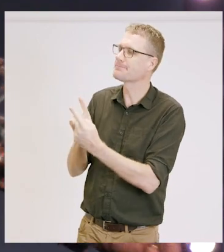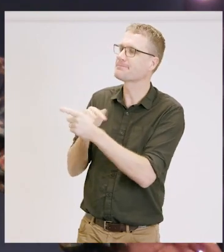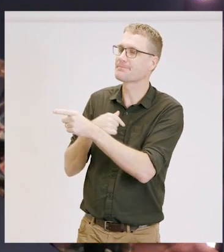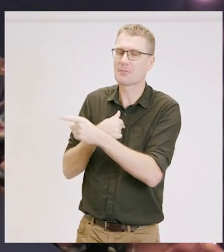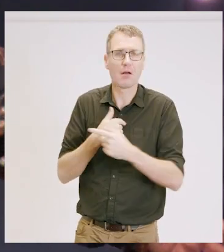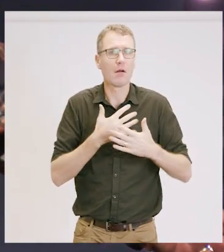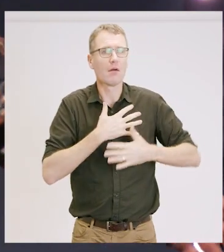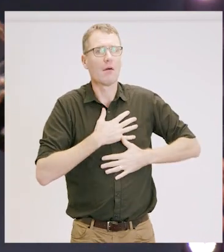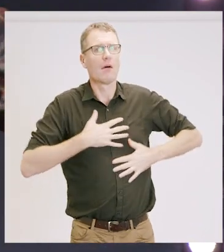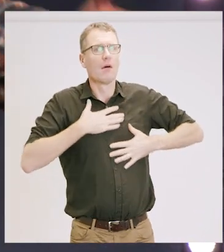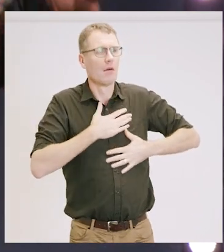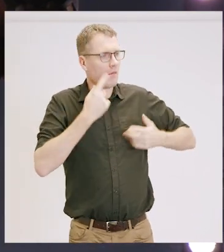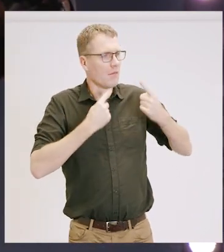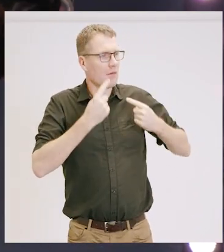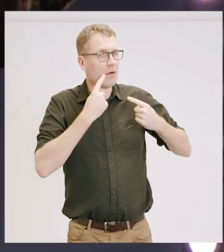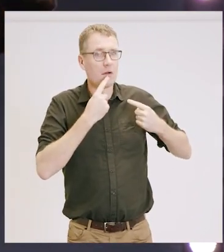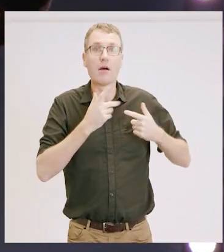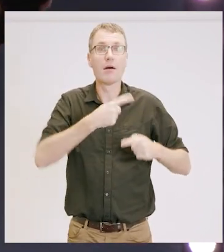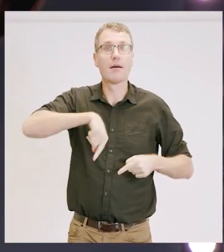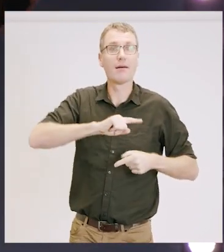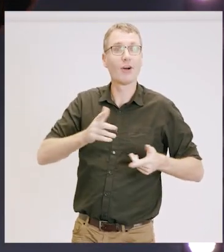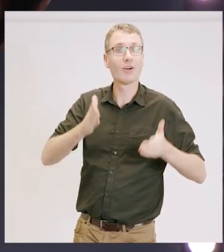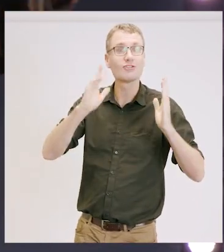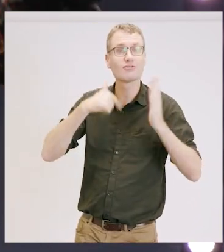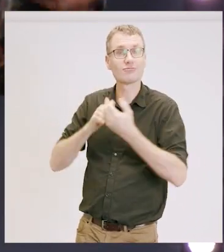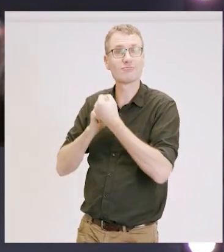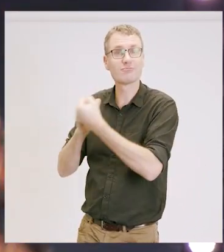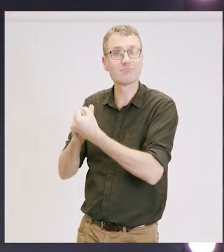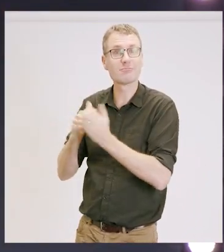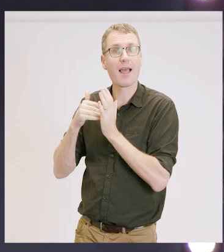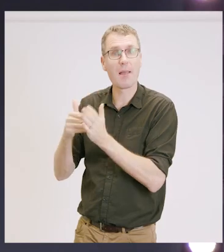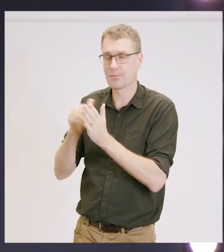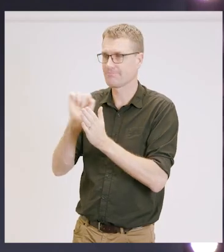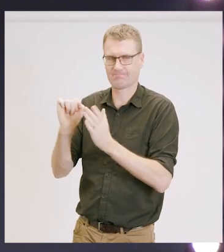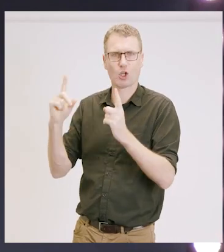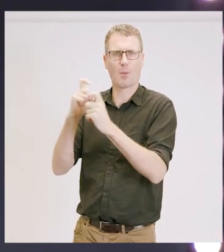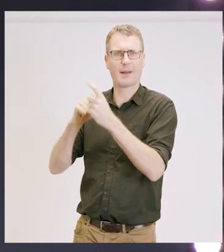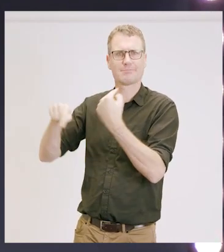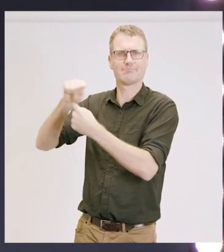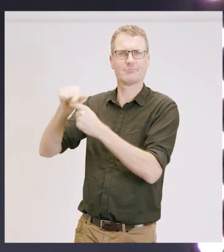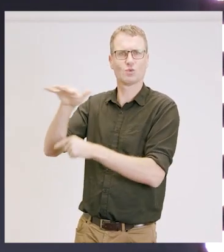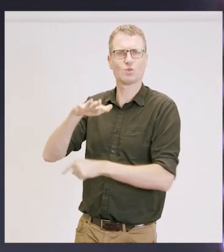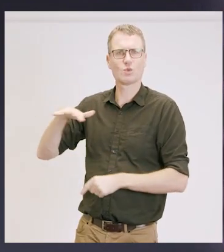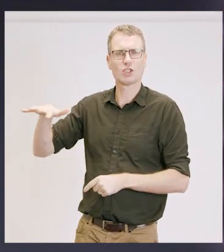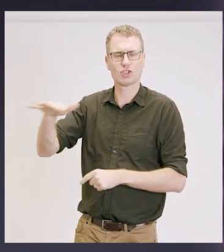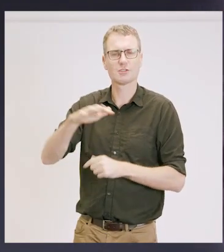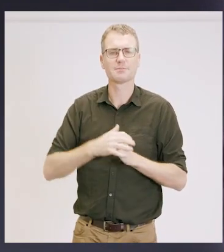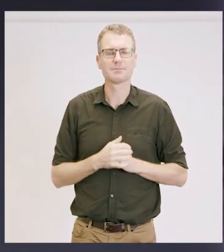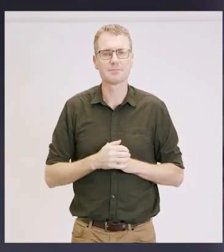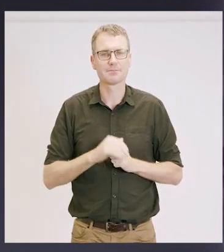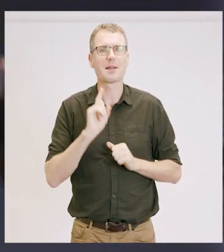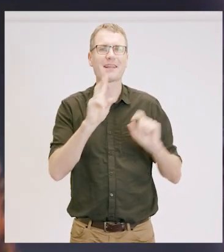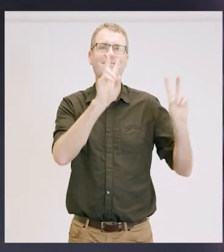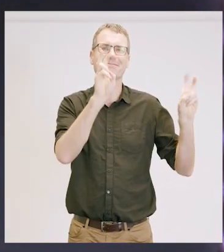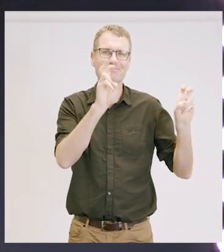so we as a church have been able to help in this incredibly complex situation that's been going on. But